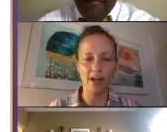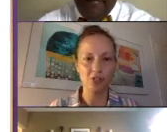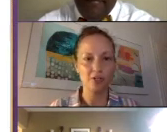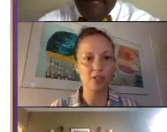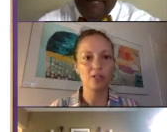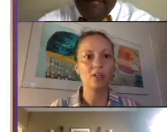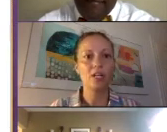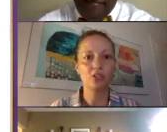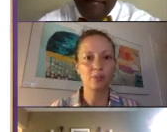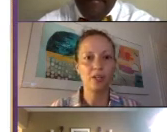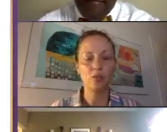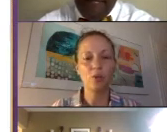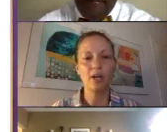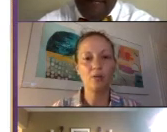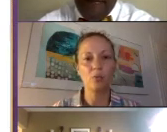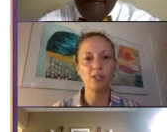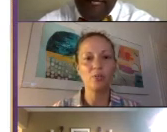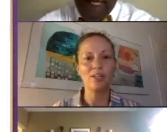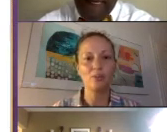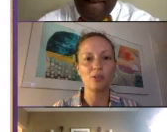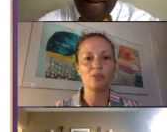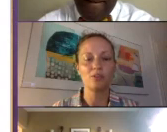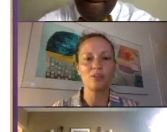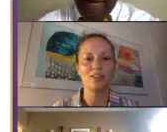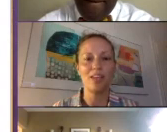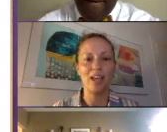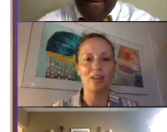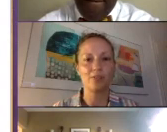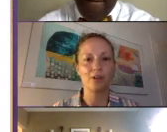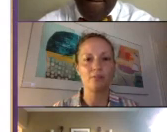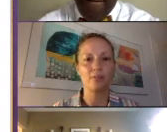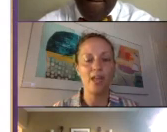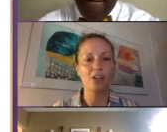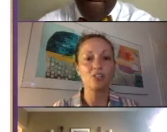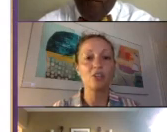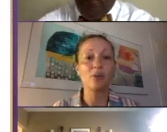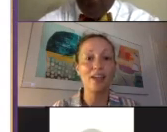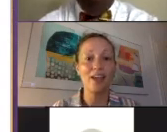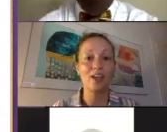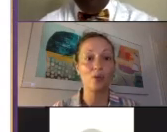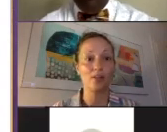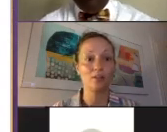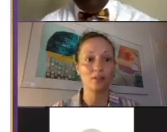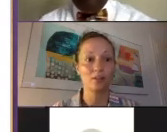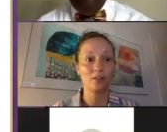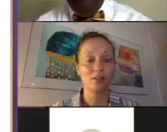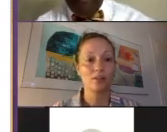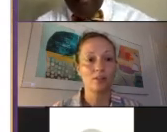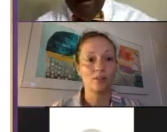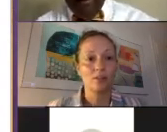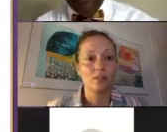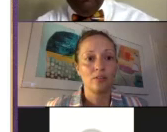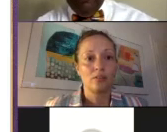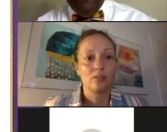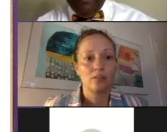them a manufactured instrument? What does a student gain from actually creating one? Oh,